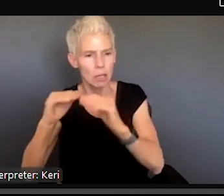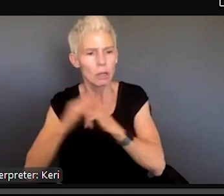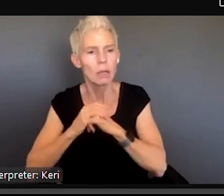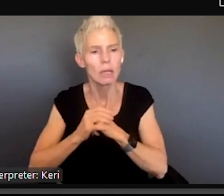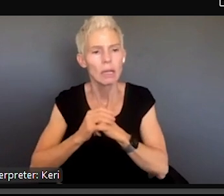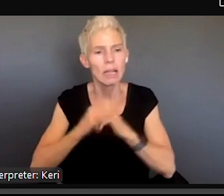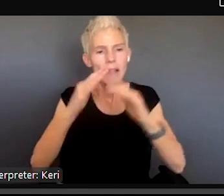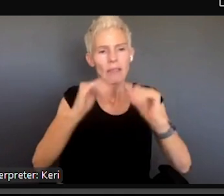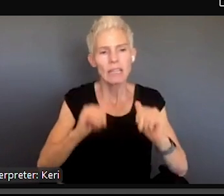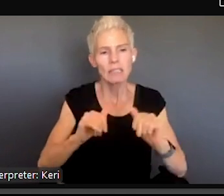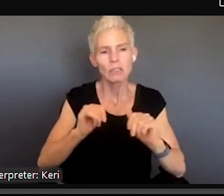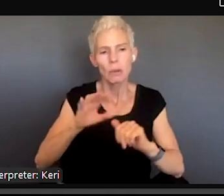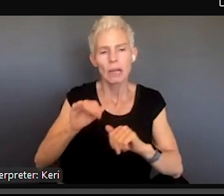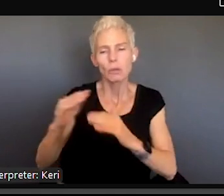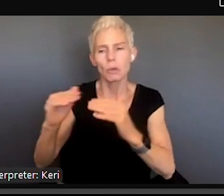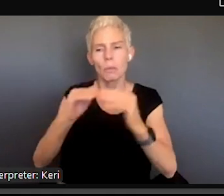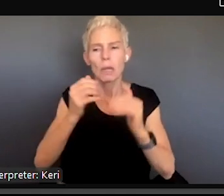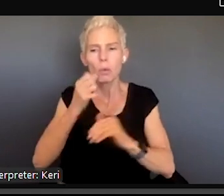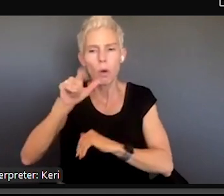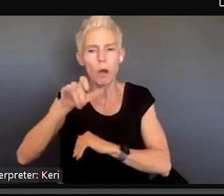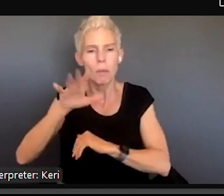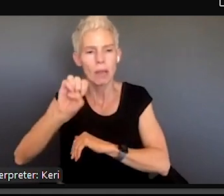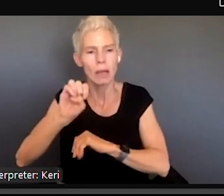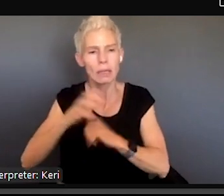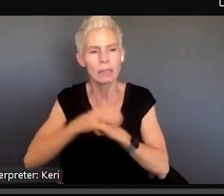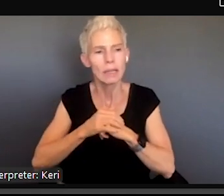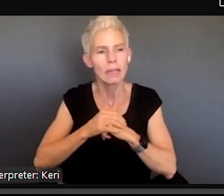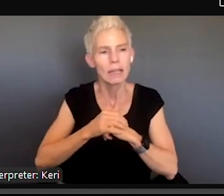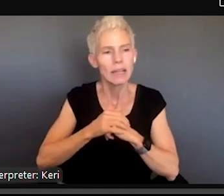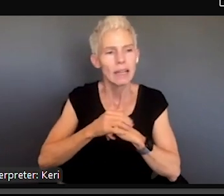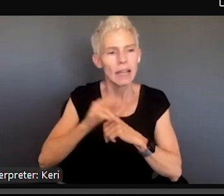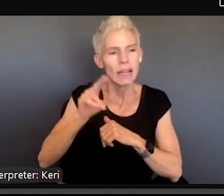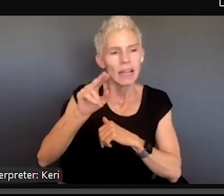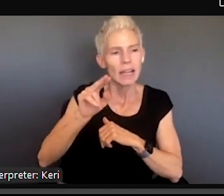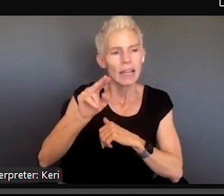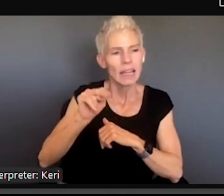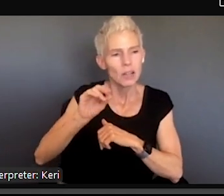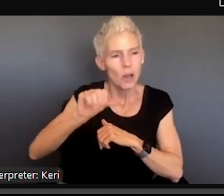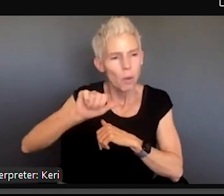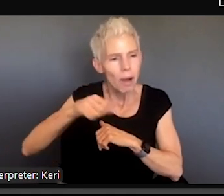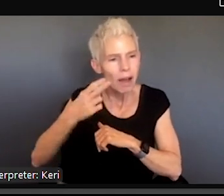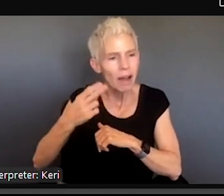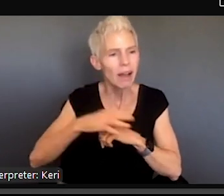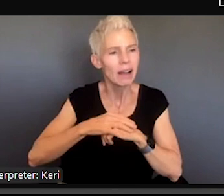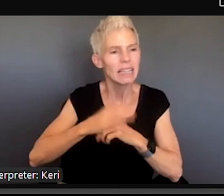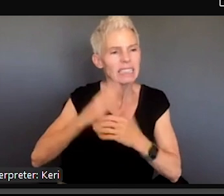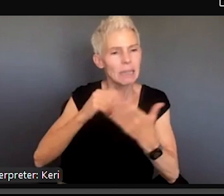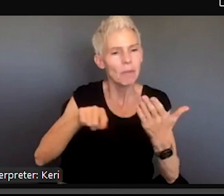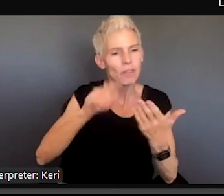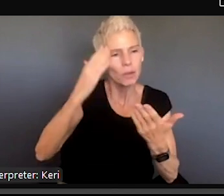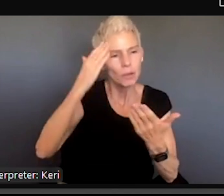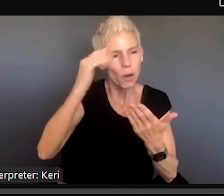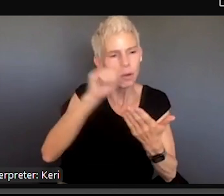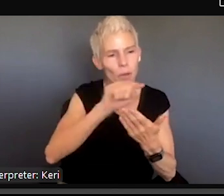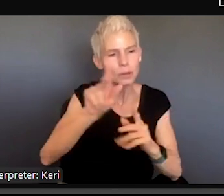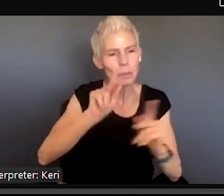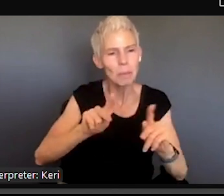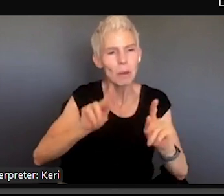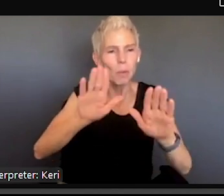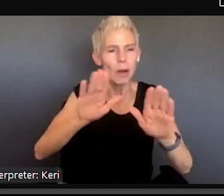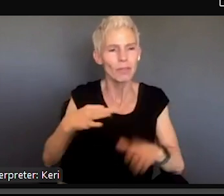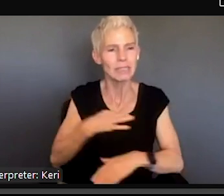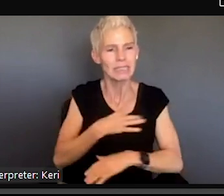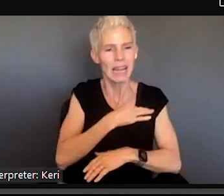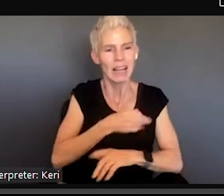launch. I know Noah's in that picture. I know you all know Shireen Carico. They're wonderful staff there from Promise